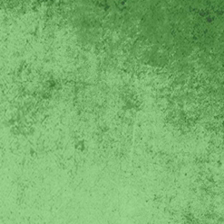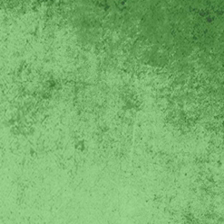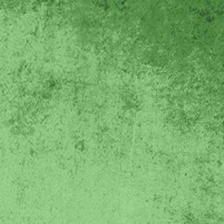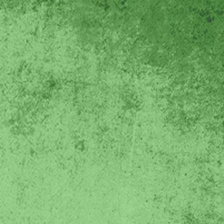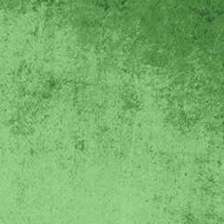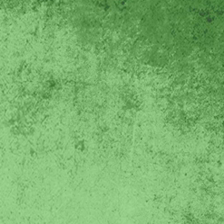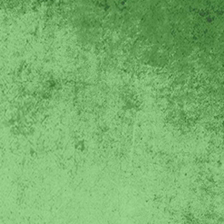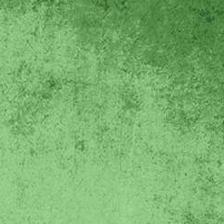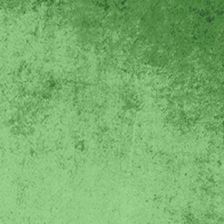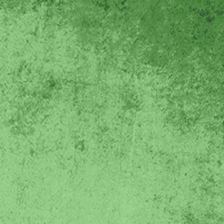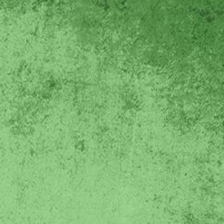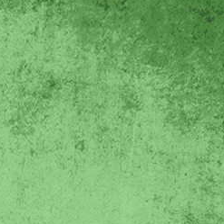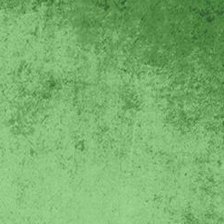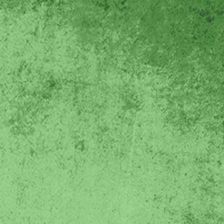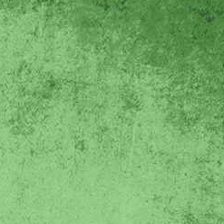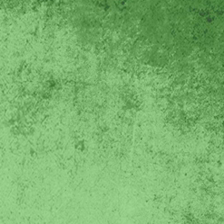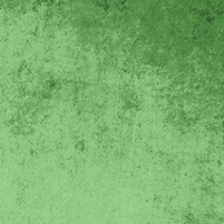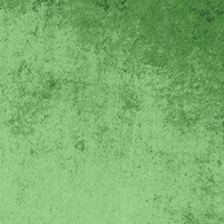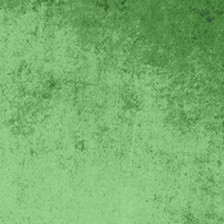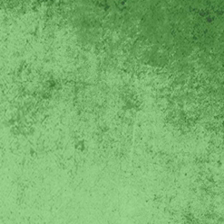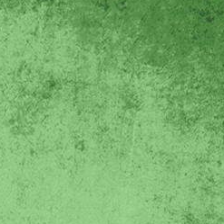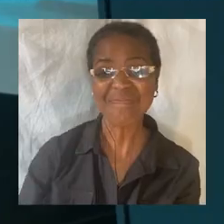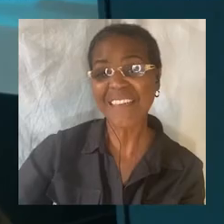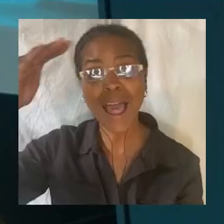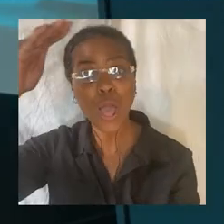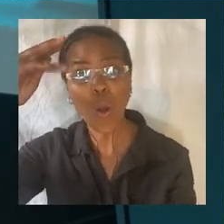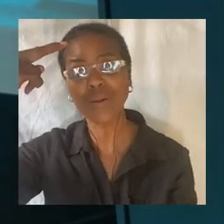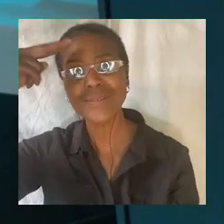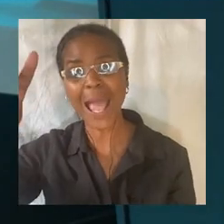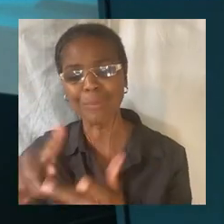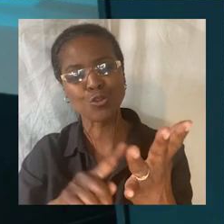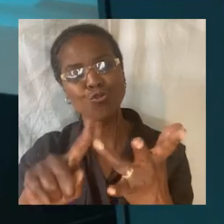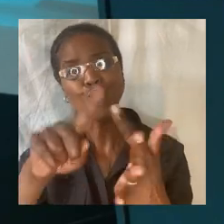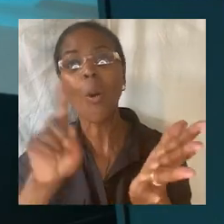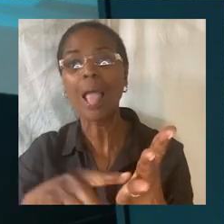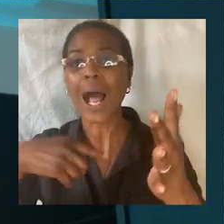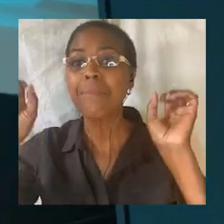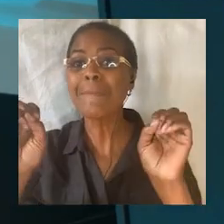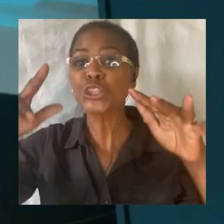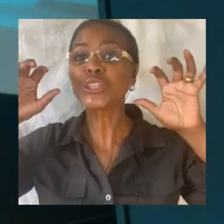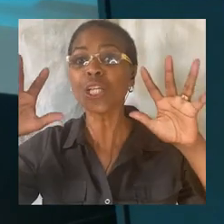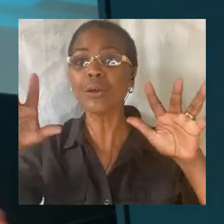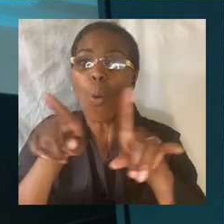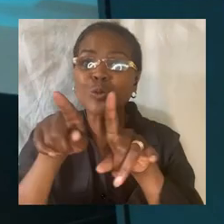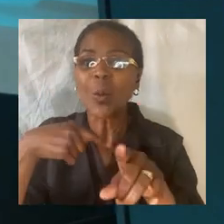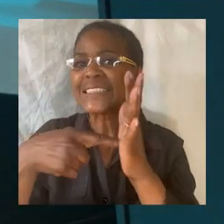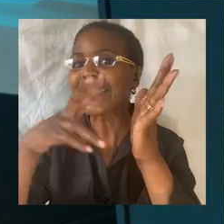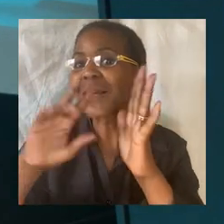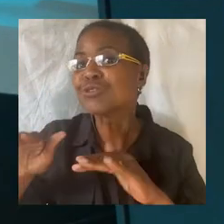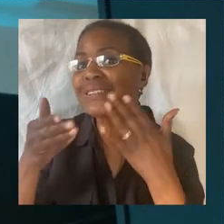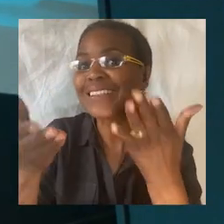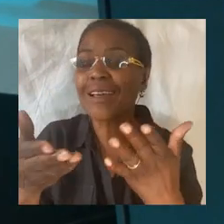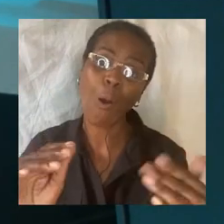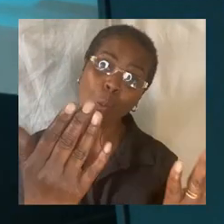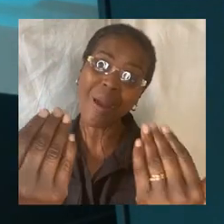says reading is magic and magic is for everyone. Hello, hello, it is Joel here, magician and TV presenter, and I'm welcoming you to